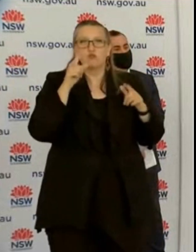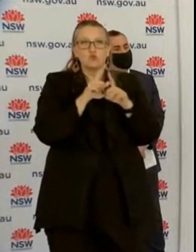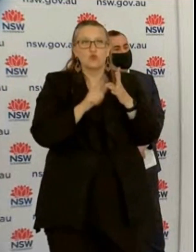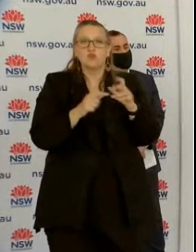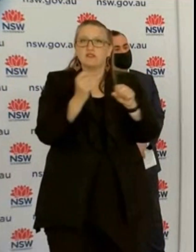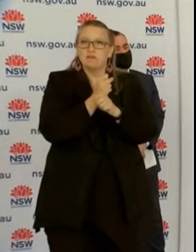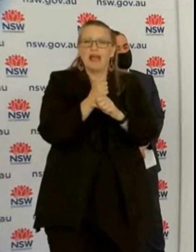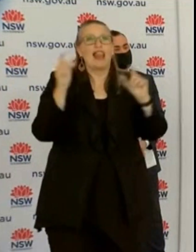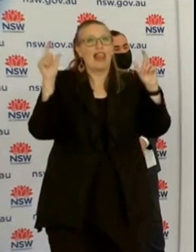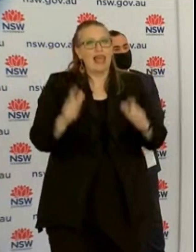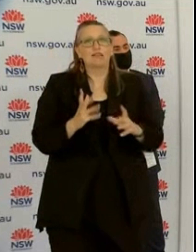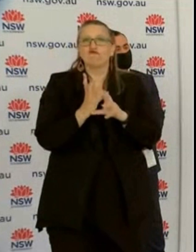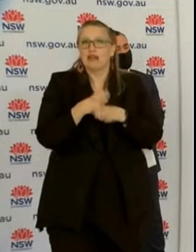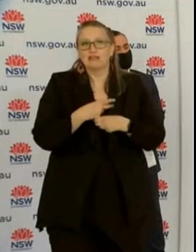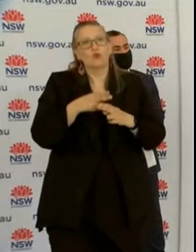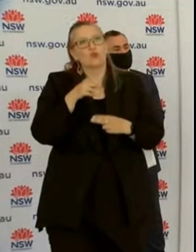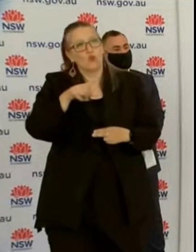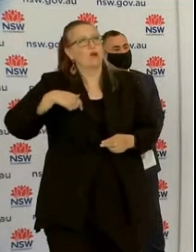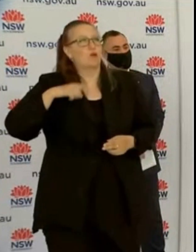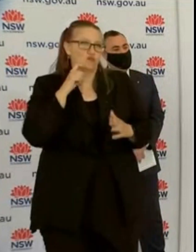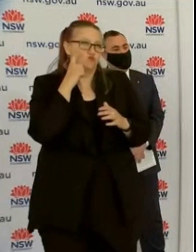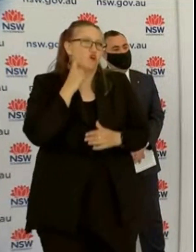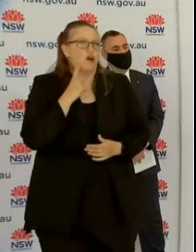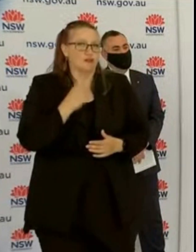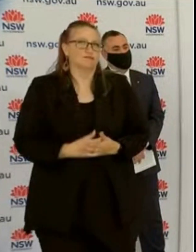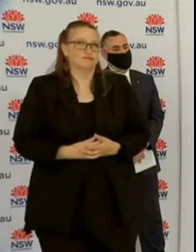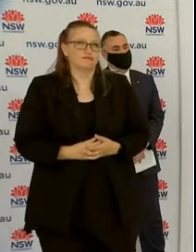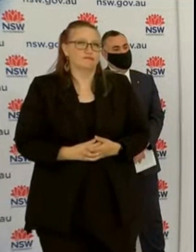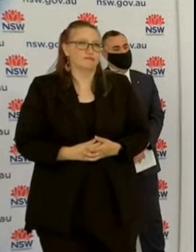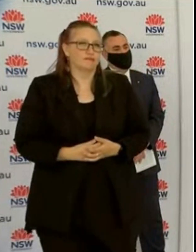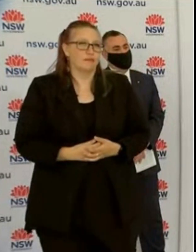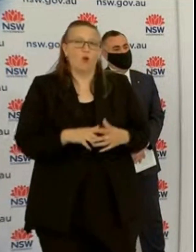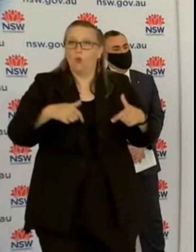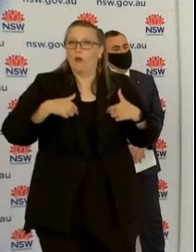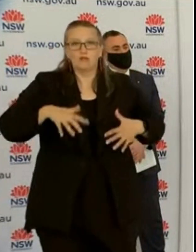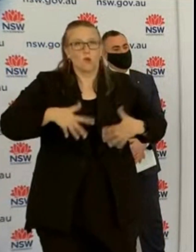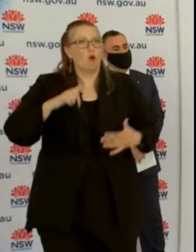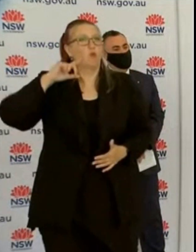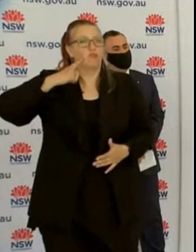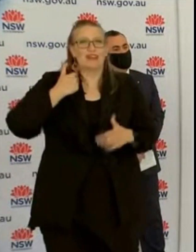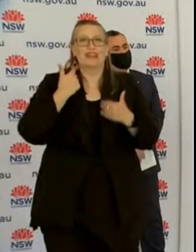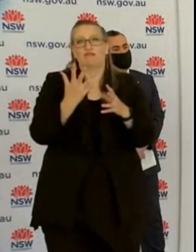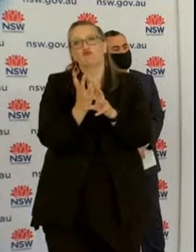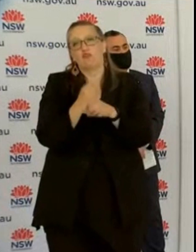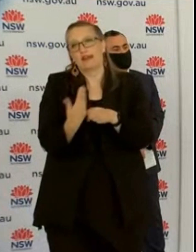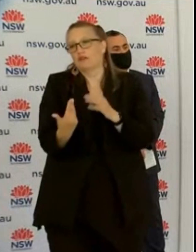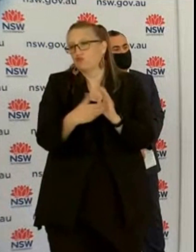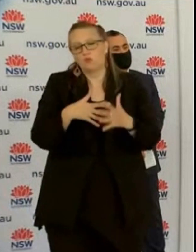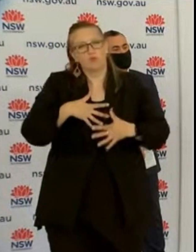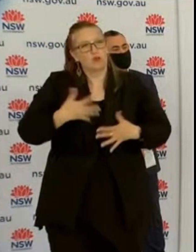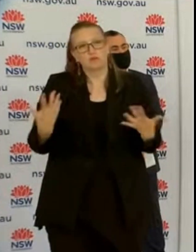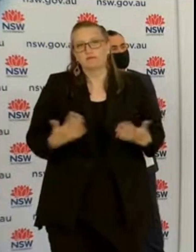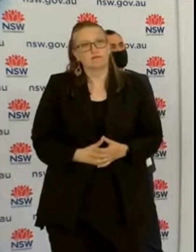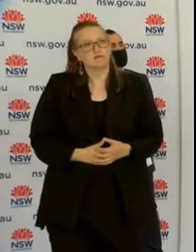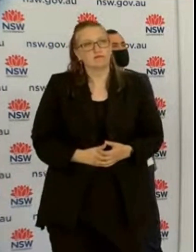burden of what everybody's been through, we will do that. It's never been our intention to put more pressure on people than we need to, and that's been our position from day